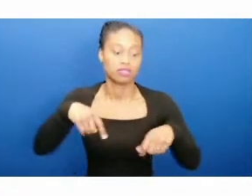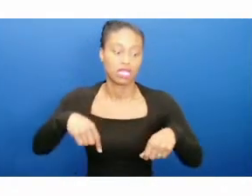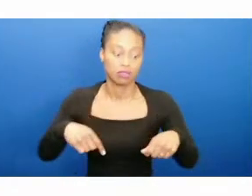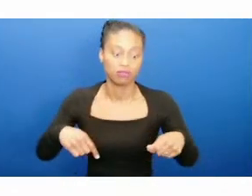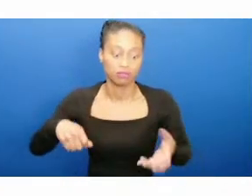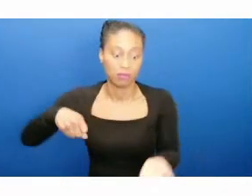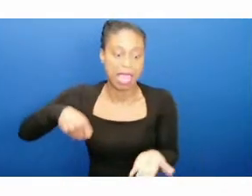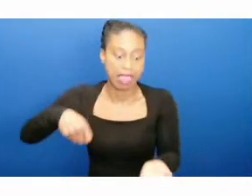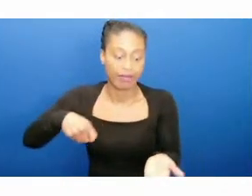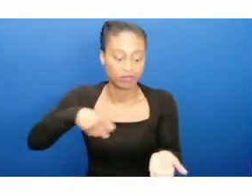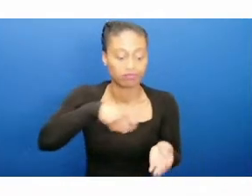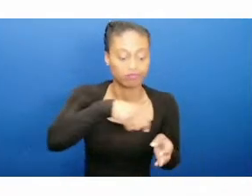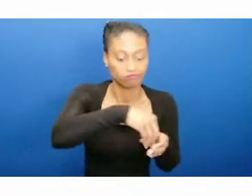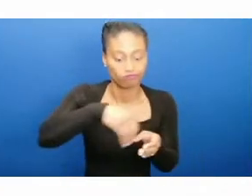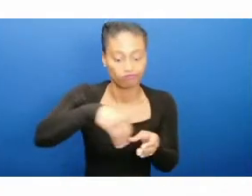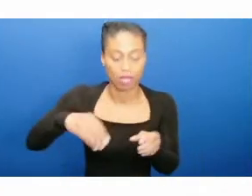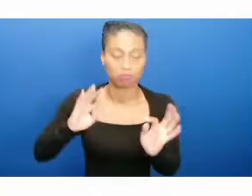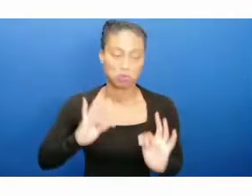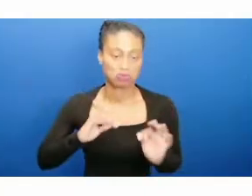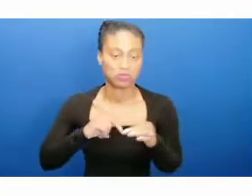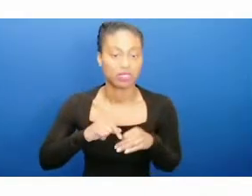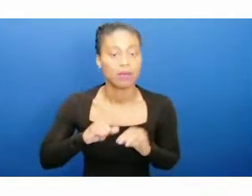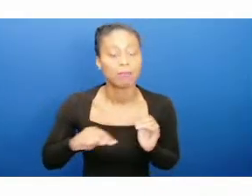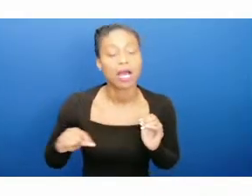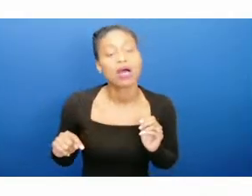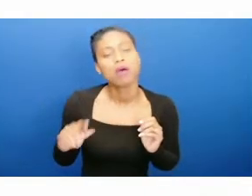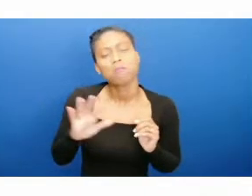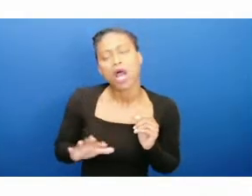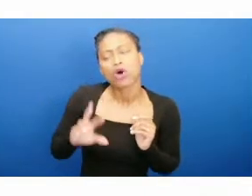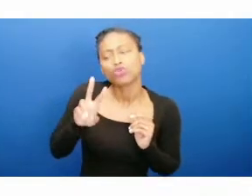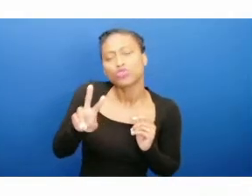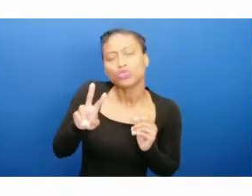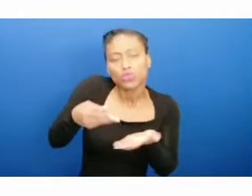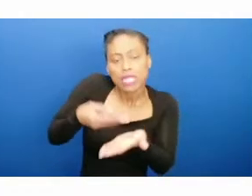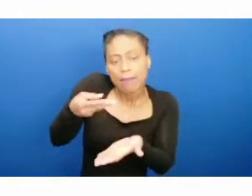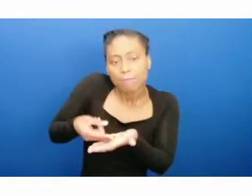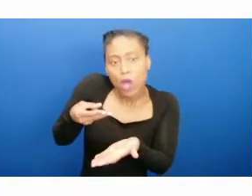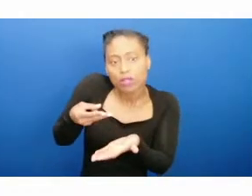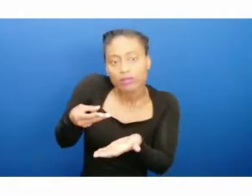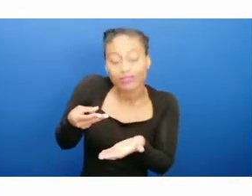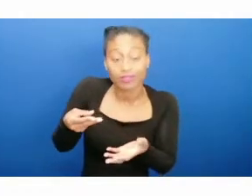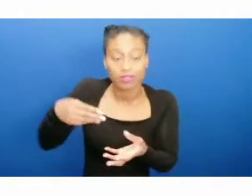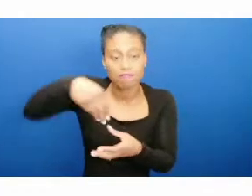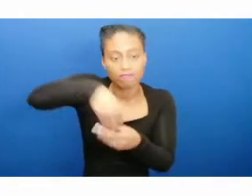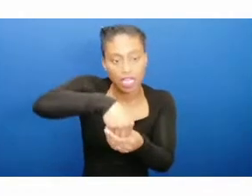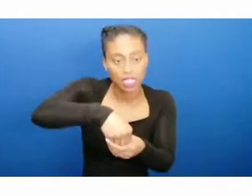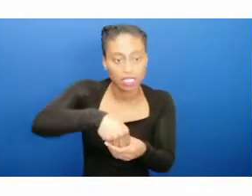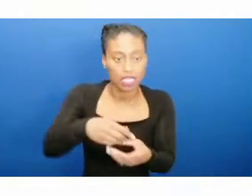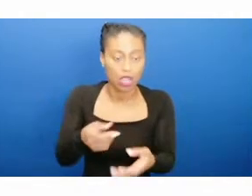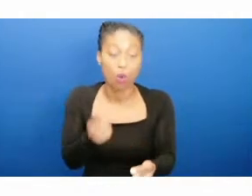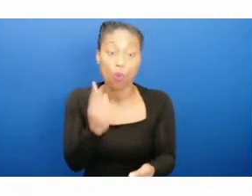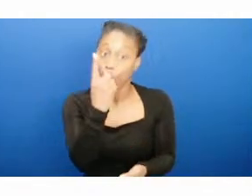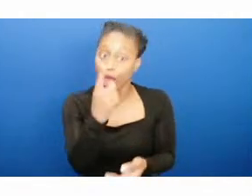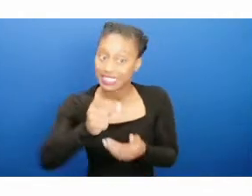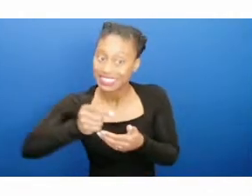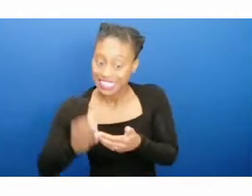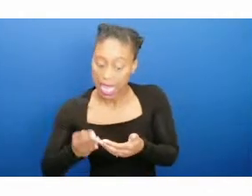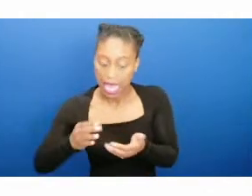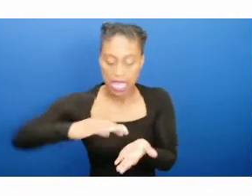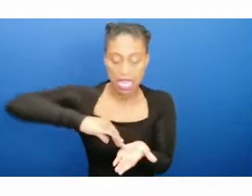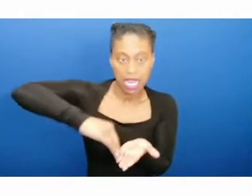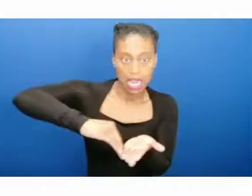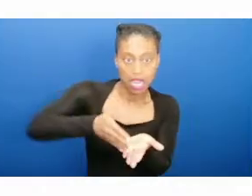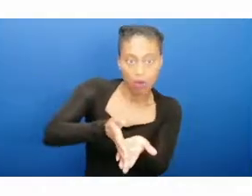So I'm going to take about 2 tablespoons of the filling and put it on one side of our first